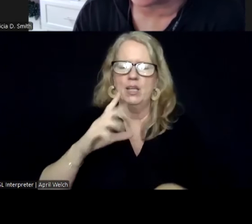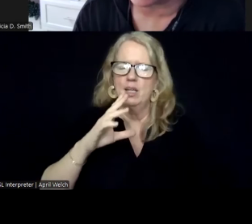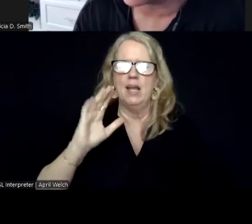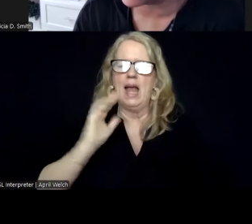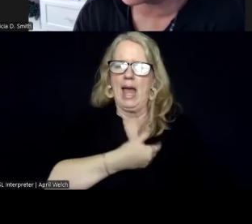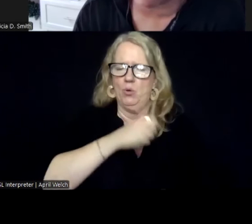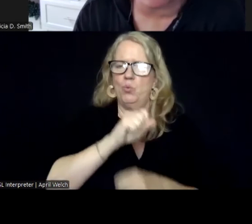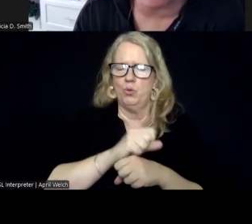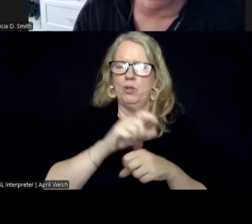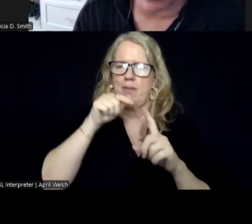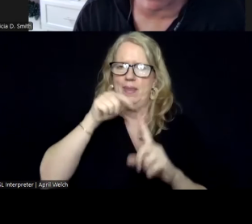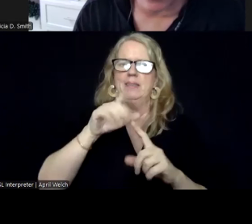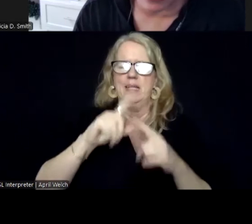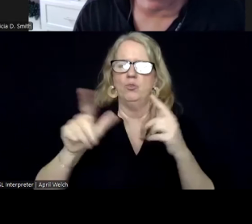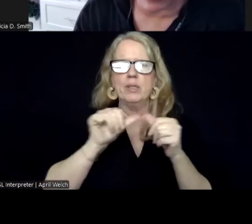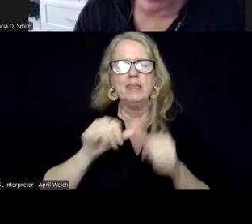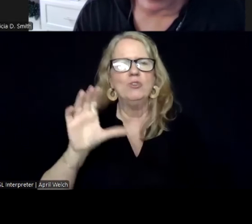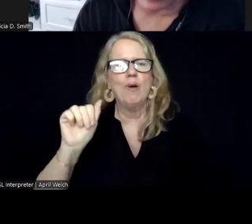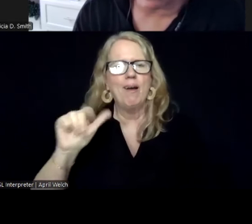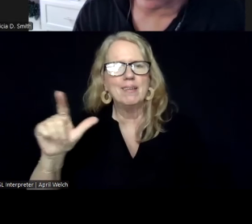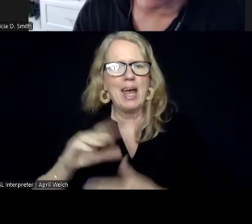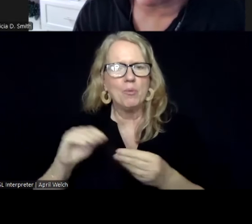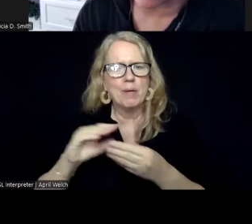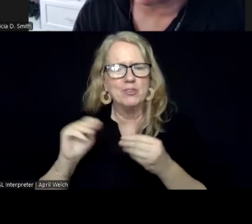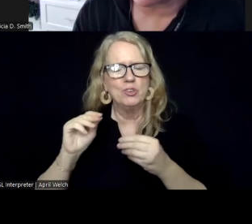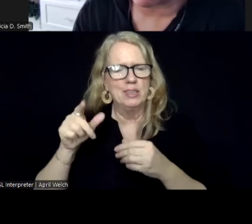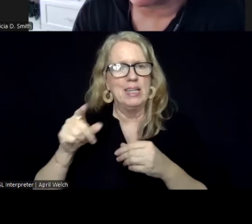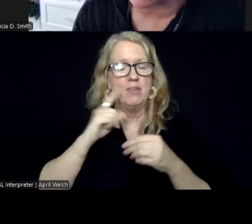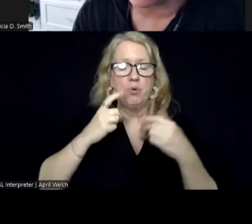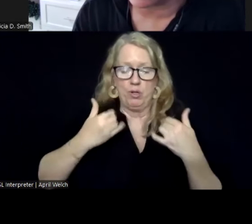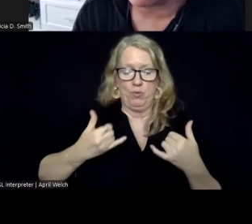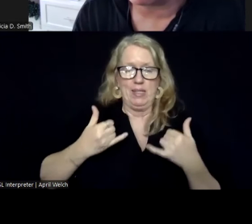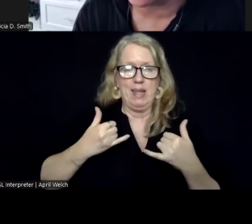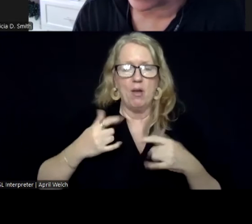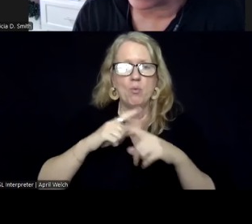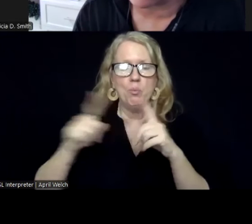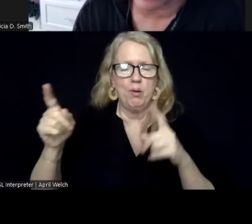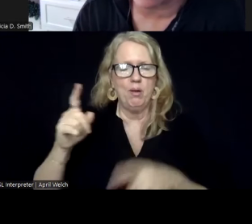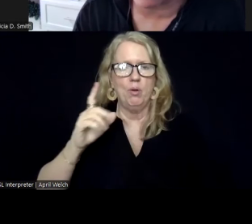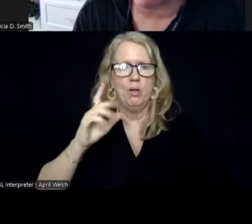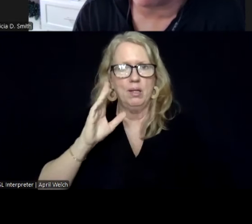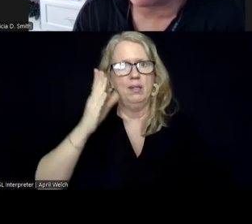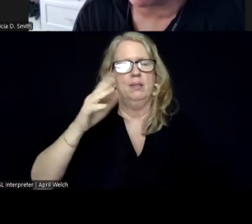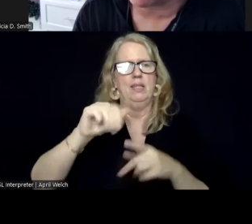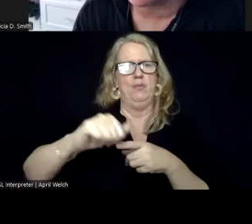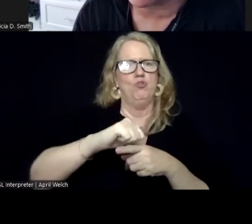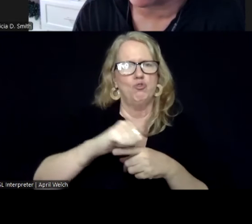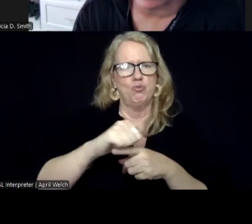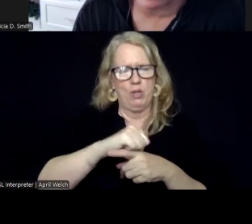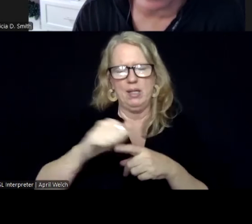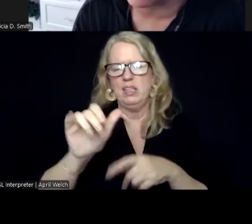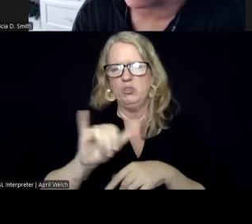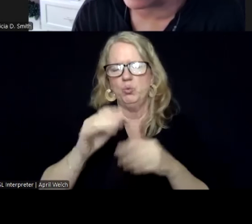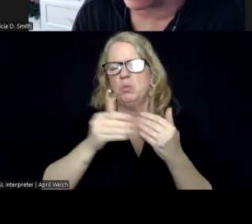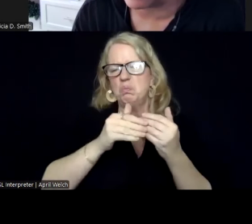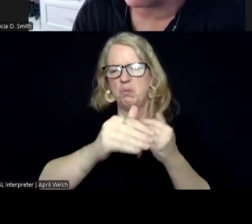to continue doing, as Cal mentioned, not only in the current space, but ultimately in the training space moving forward.